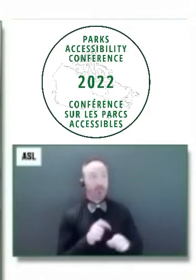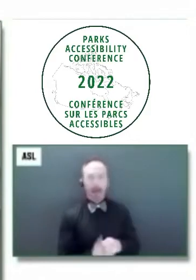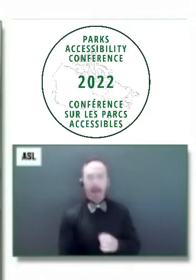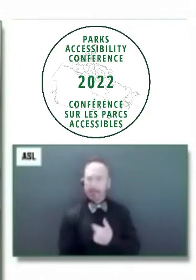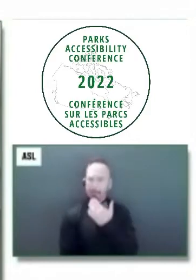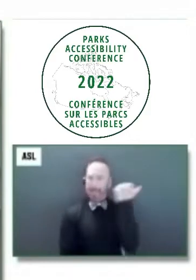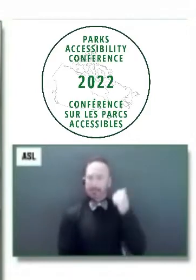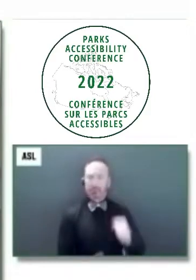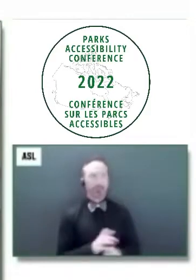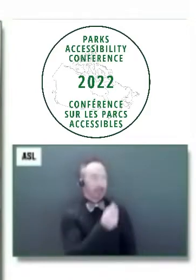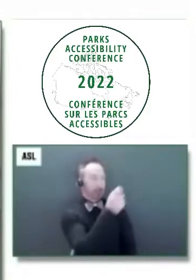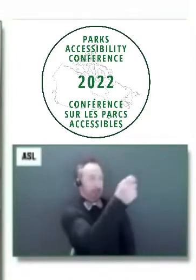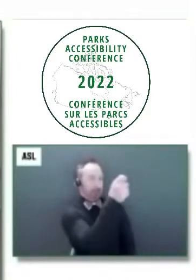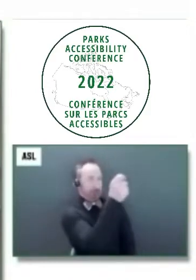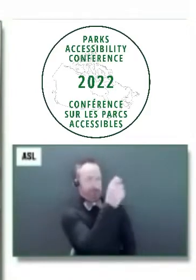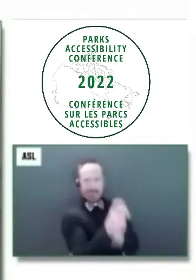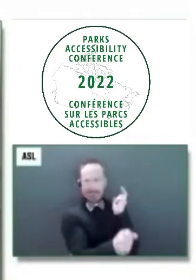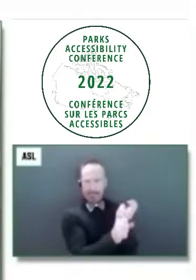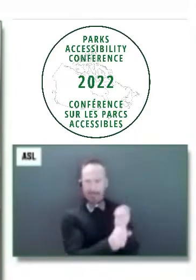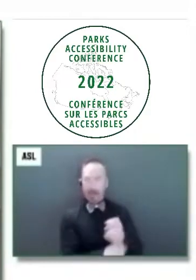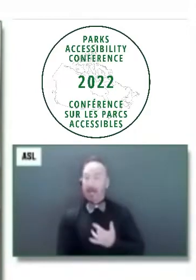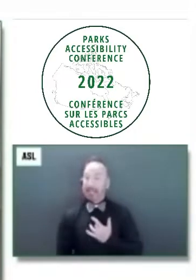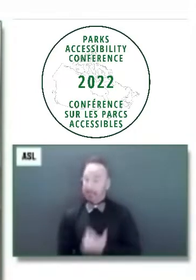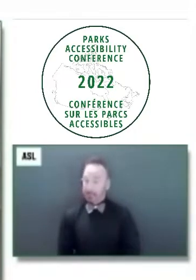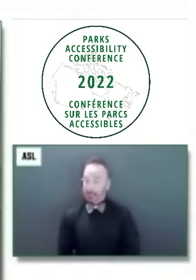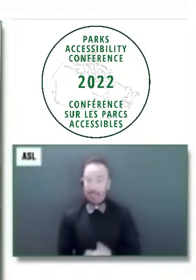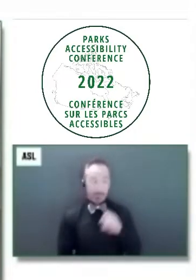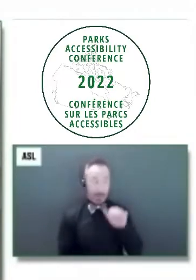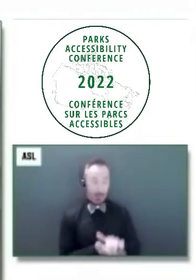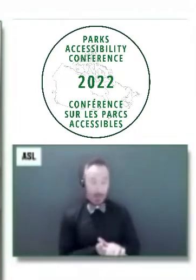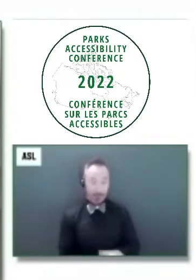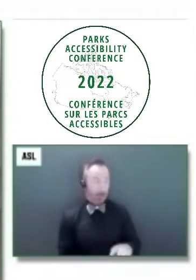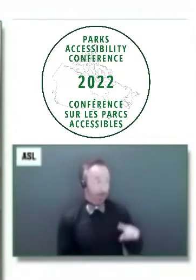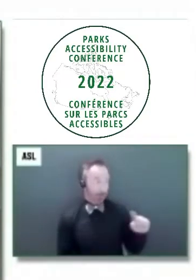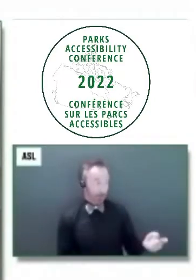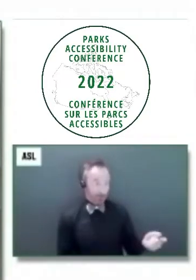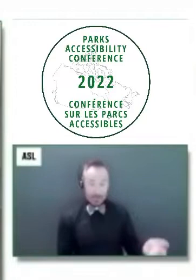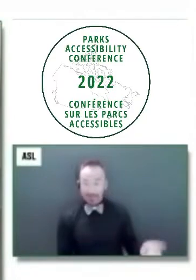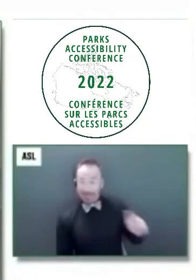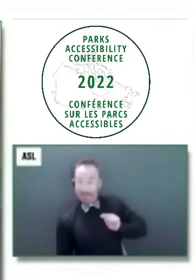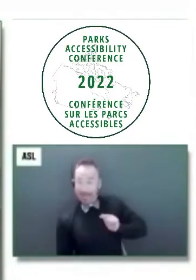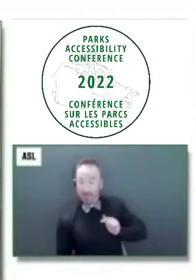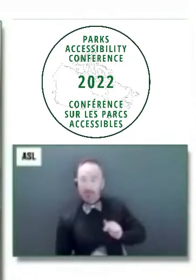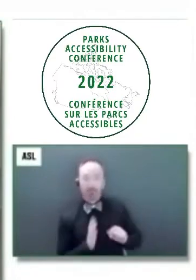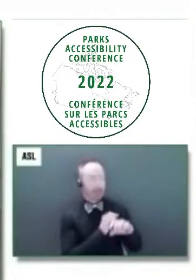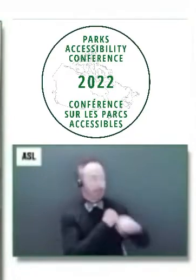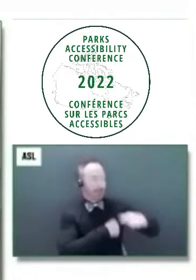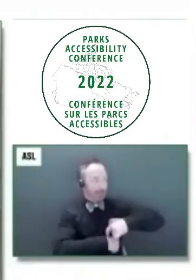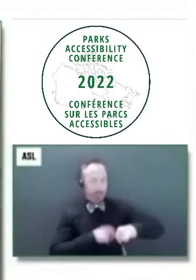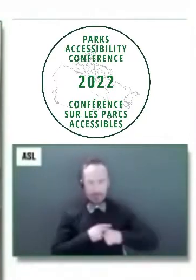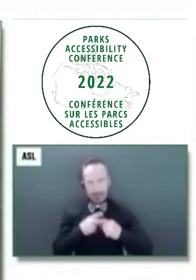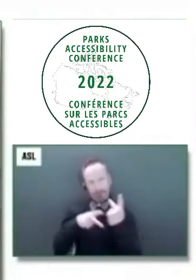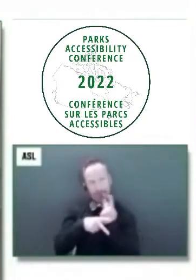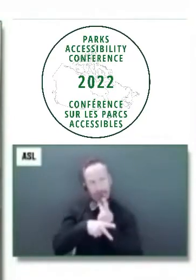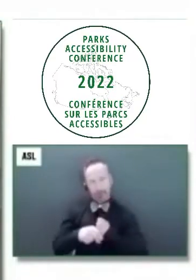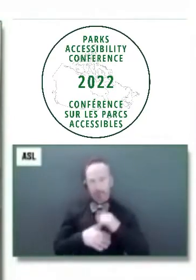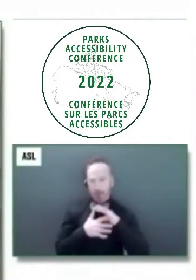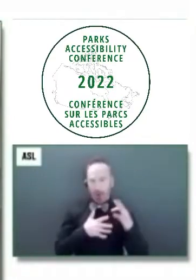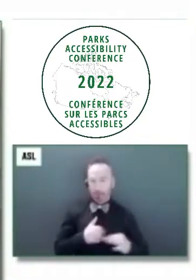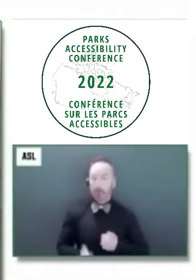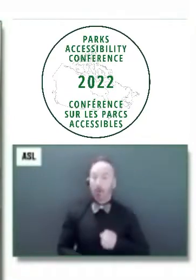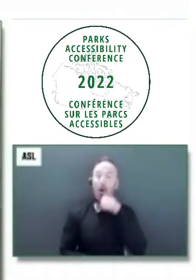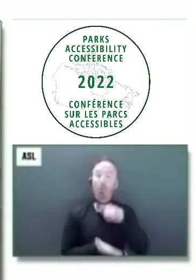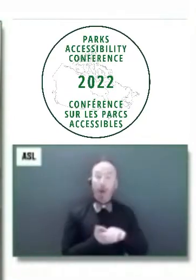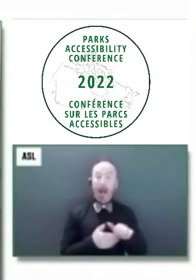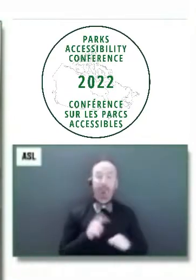wife, having her go first and artfully creating more time for me to figure stuff out, or she'd read likely options out to me. If